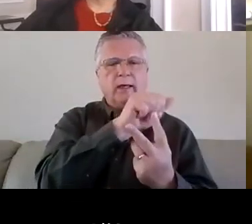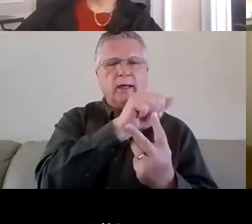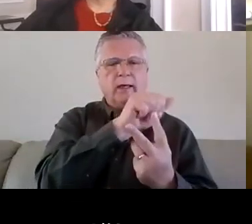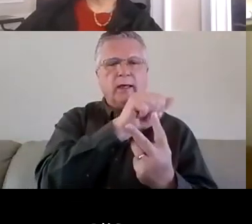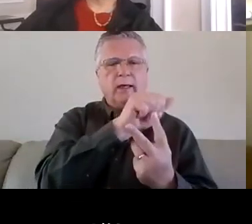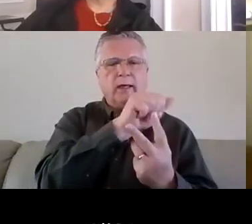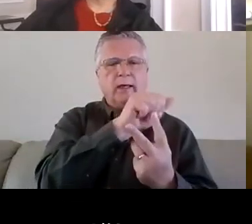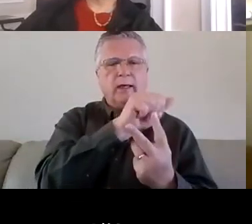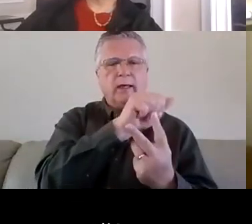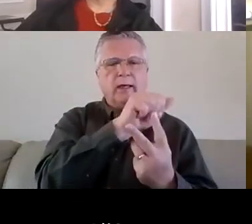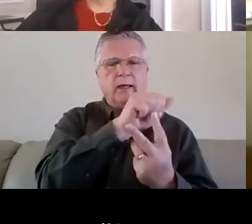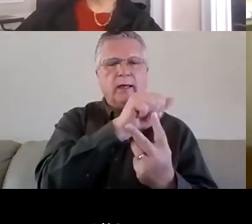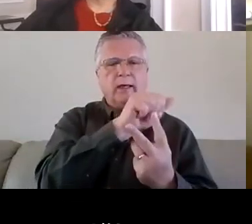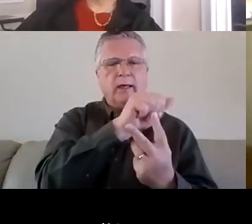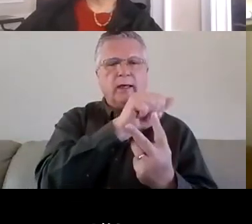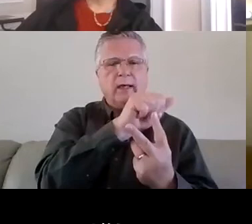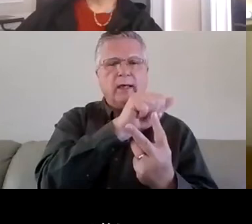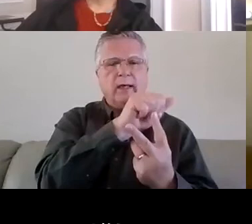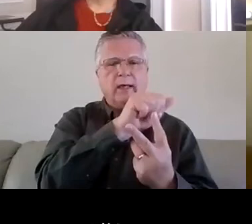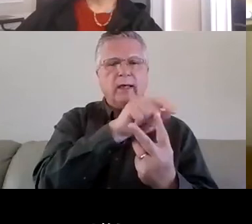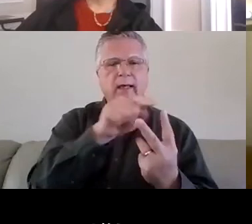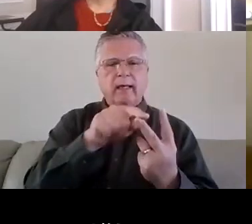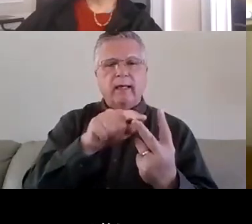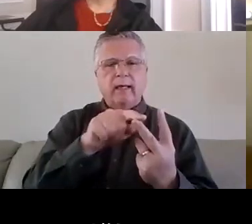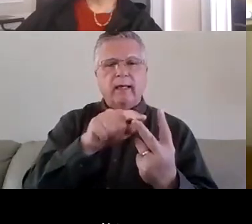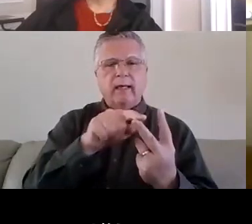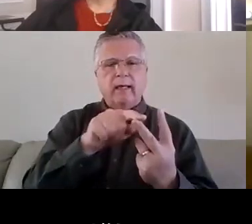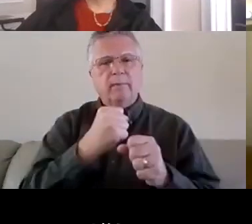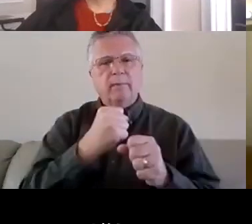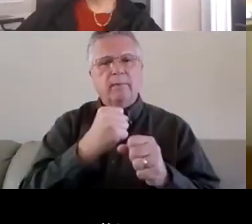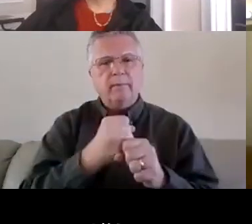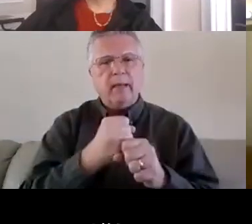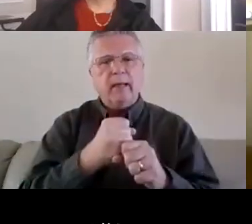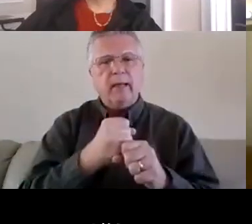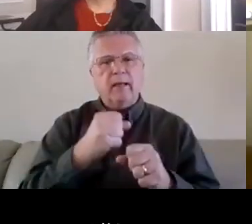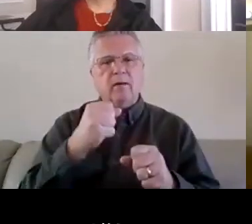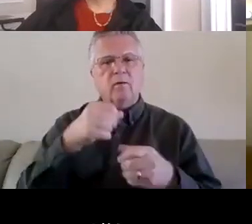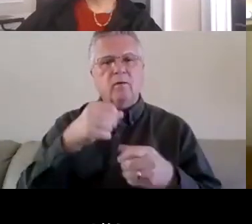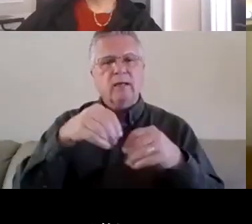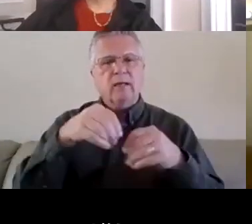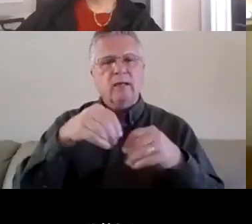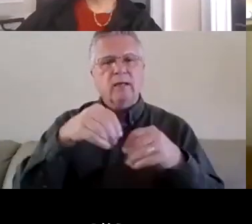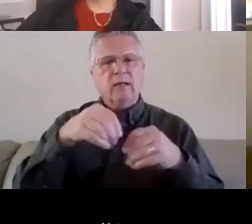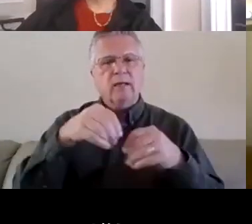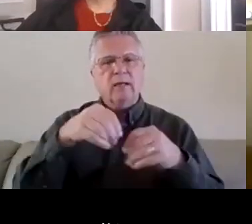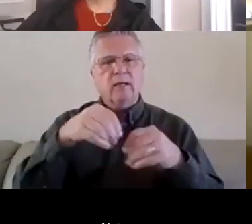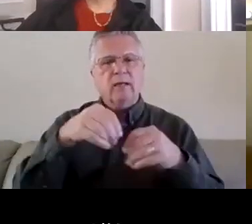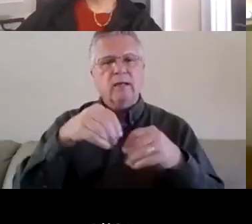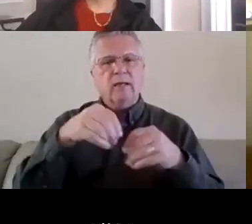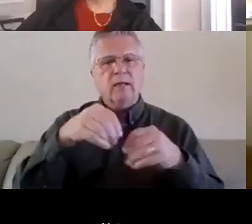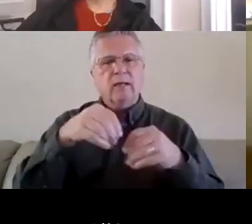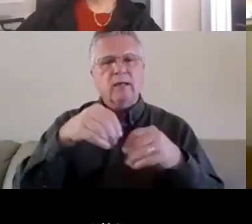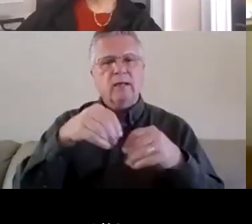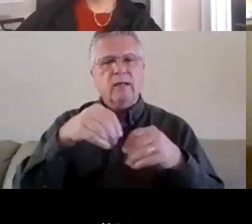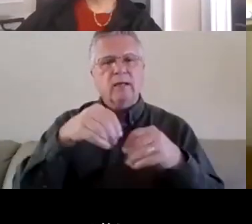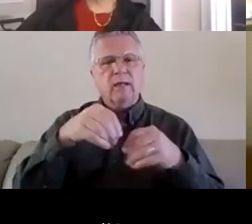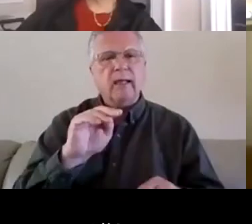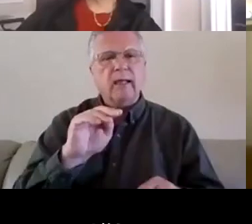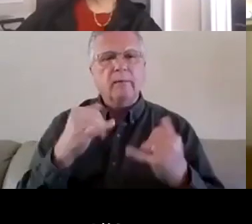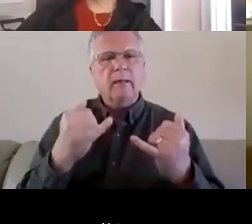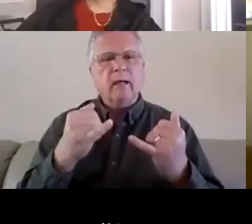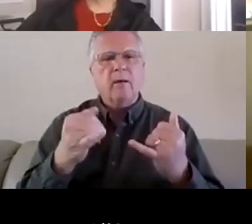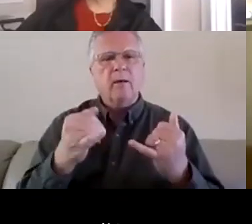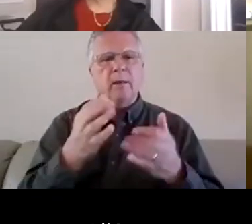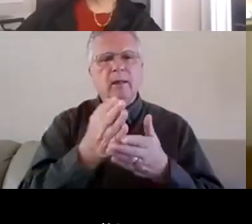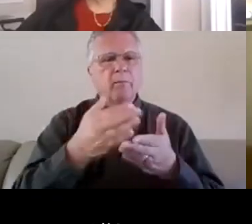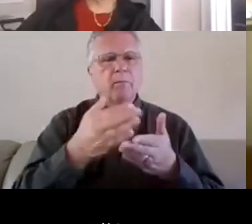a related entity to be formed for the sale of Lot 1 in the Project Cares Consolidated Plan, currently being a portion of Block